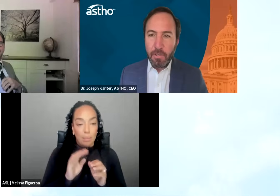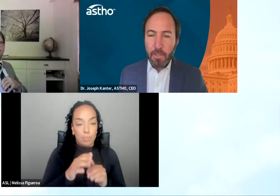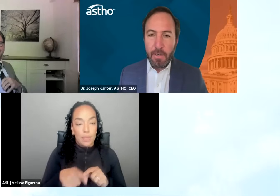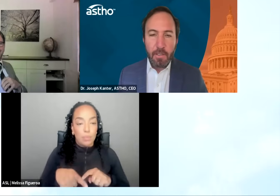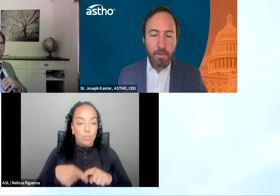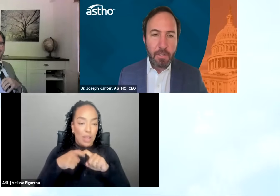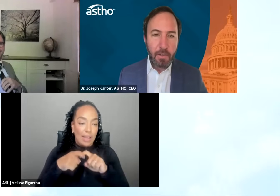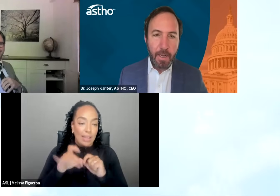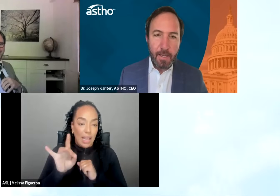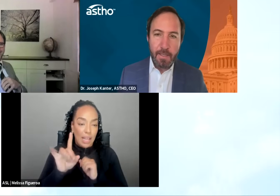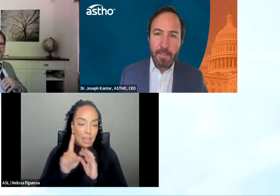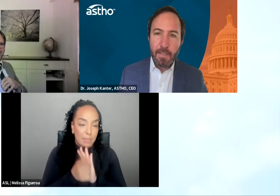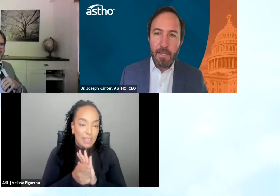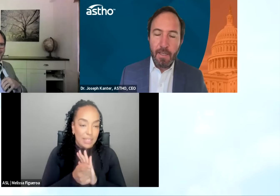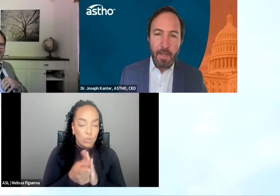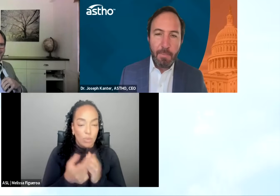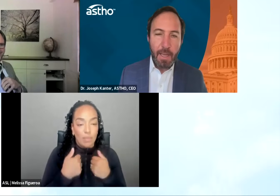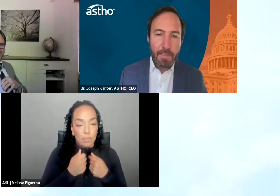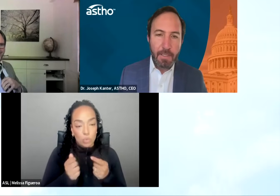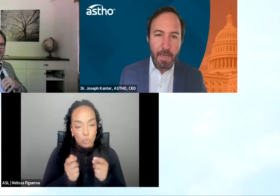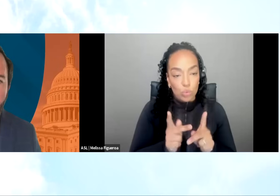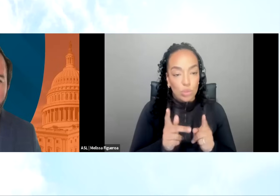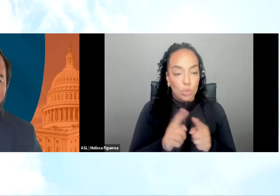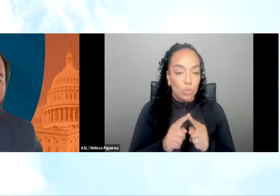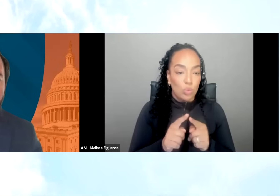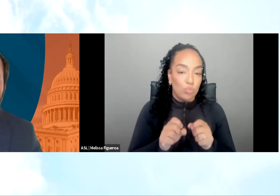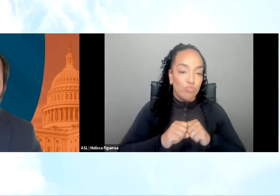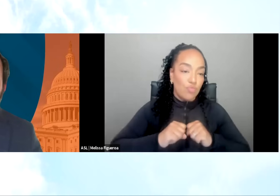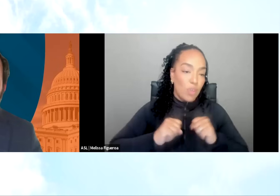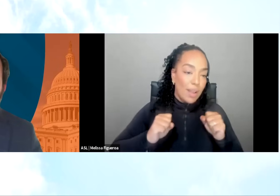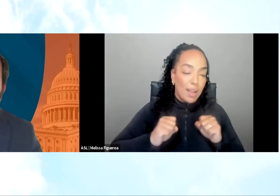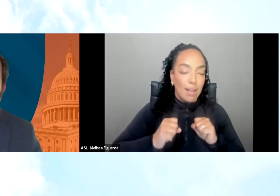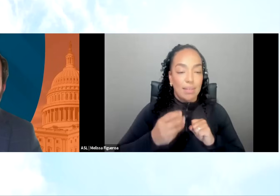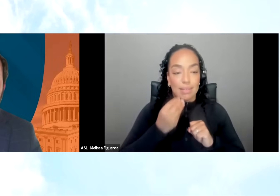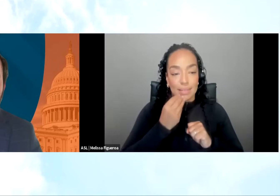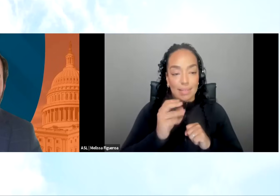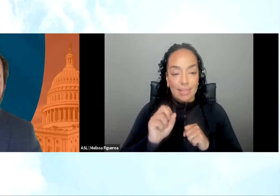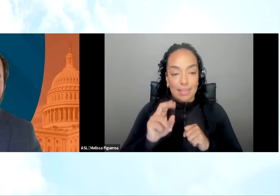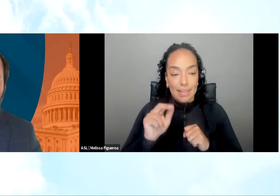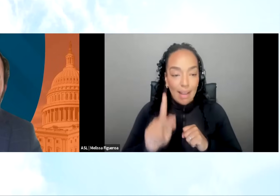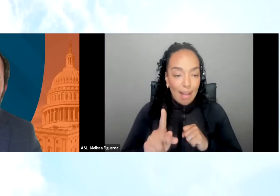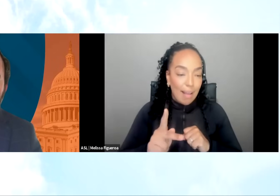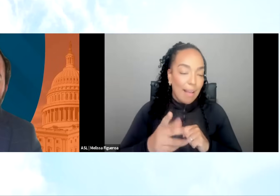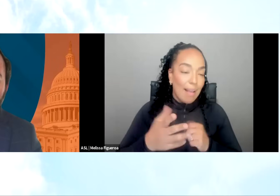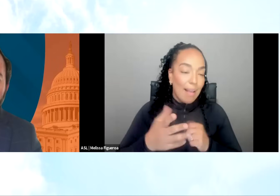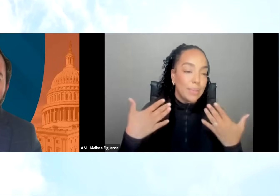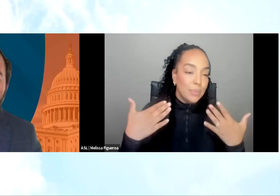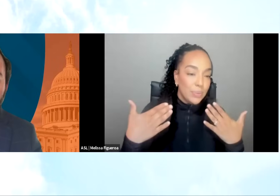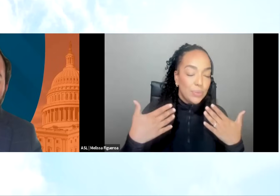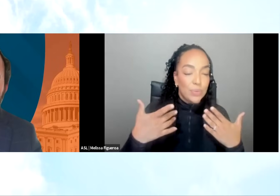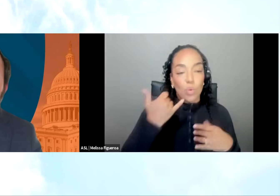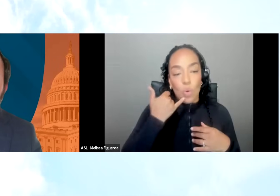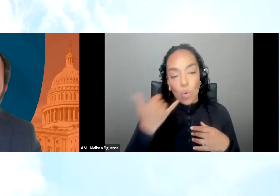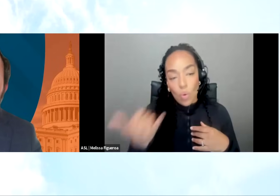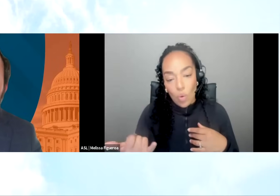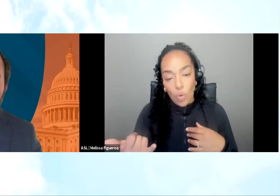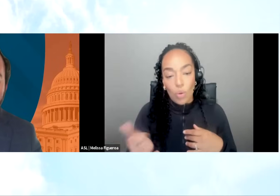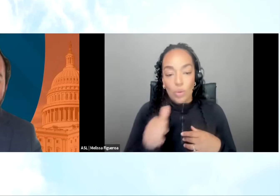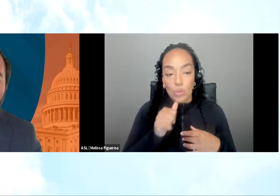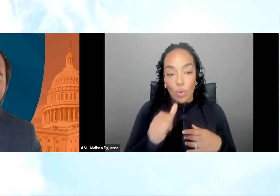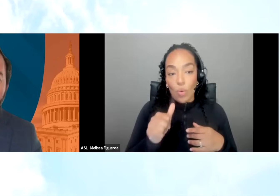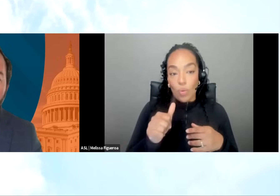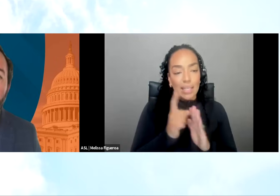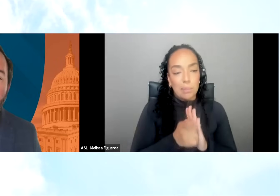give you an opportunity to stretch your legs, have a snack, get some fresh air, return a phone call. Please don't go